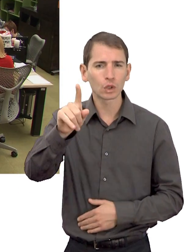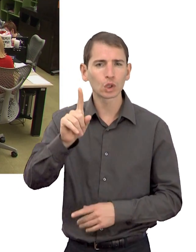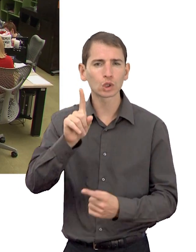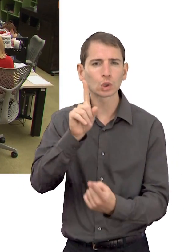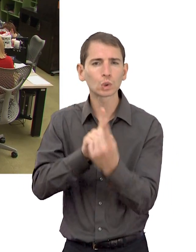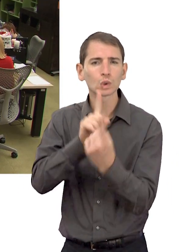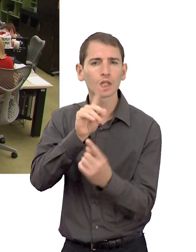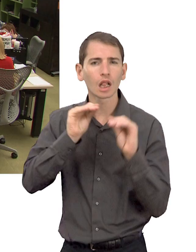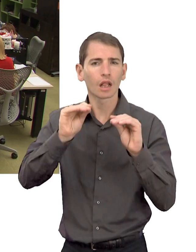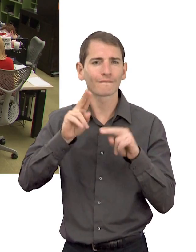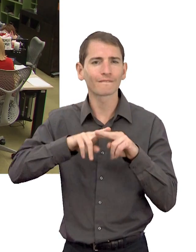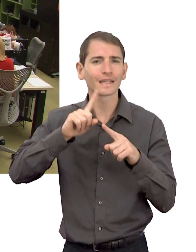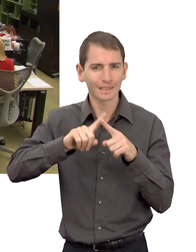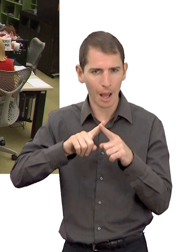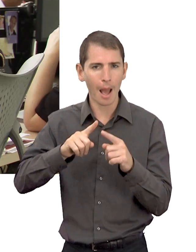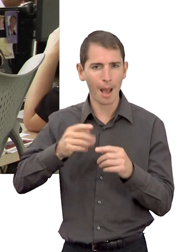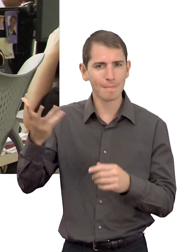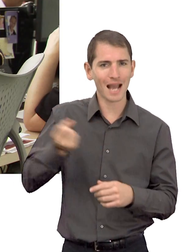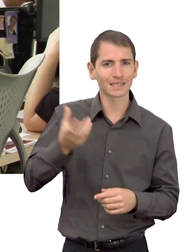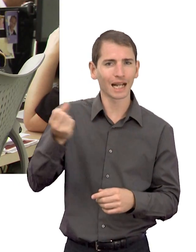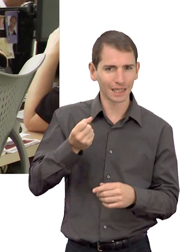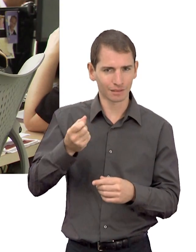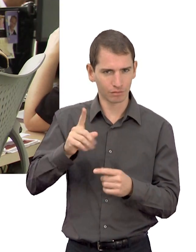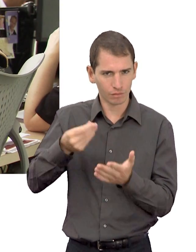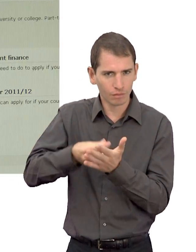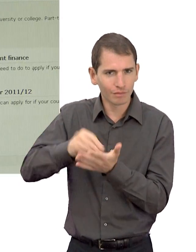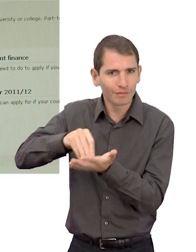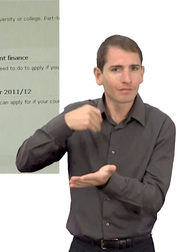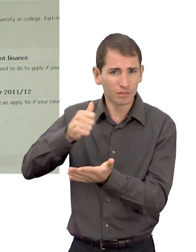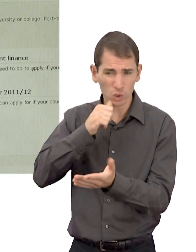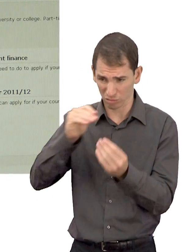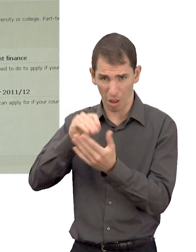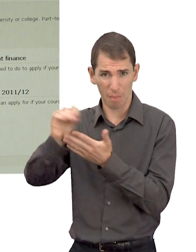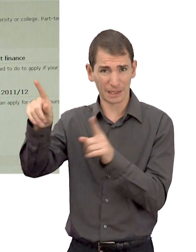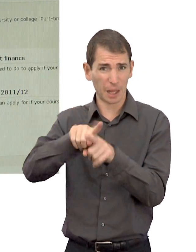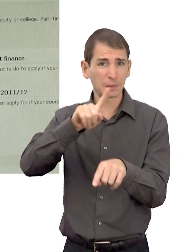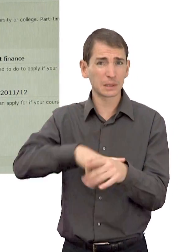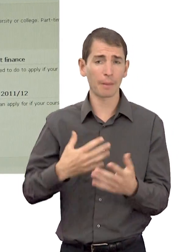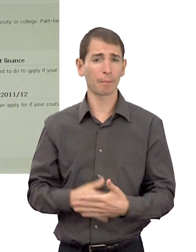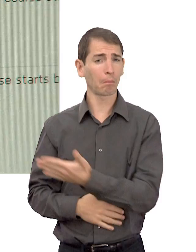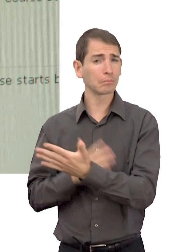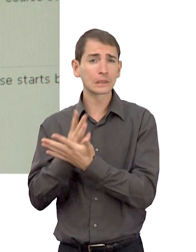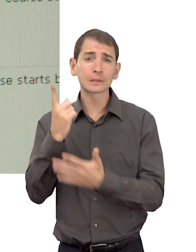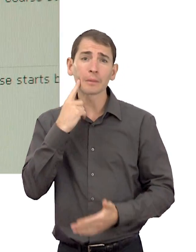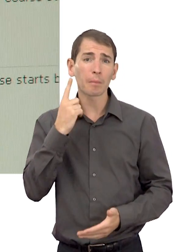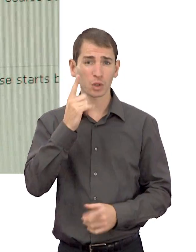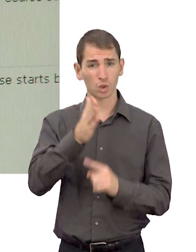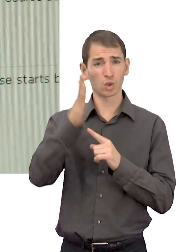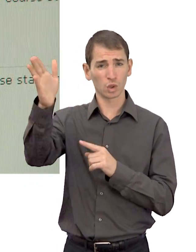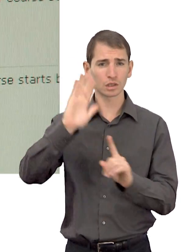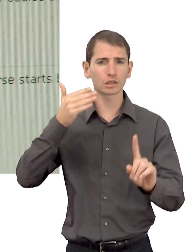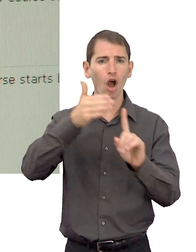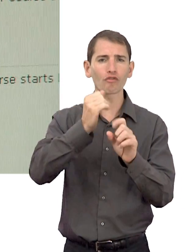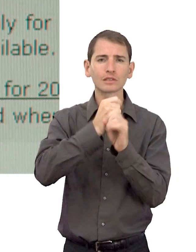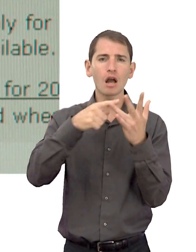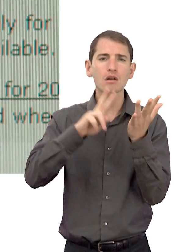their support for the tuition fees and the maintenance loan. It's really simple. They literally go onto direct.gov website and key in student finance, which would bring them to